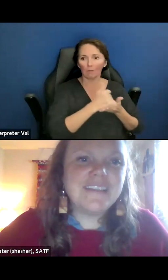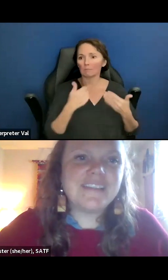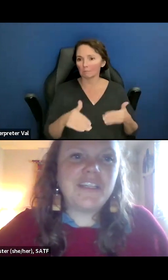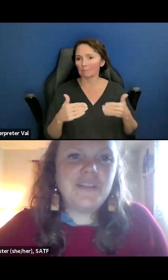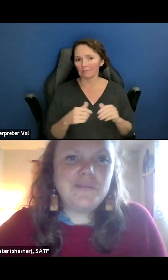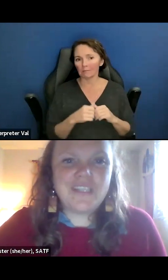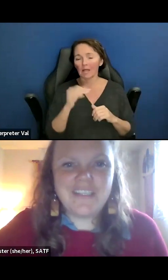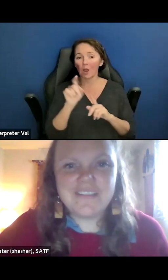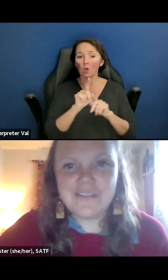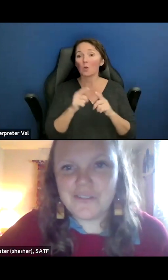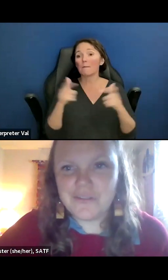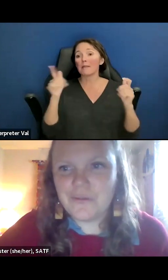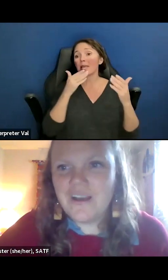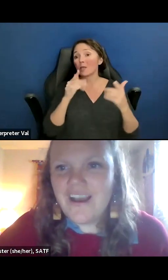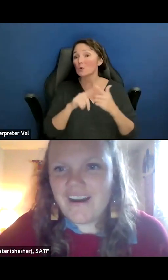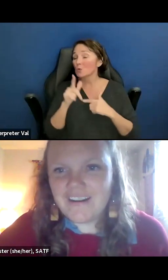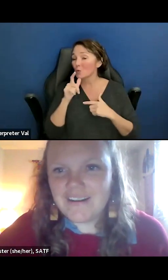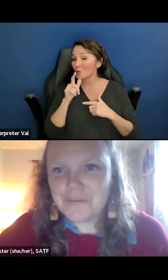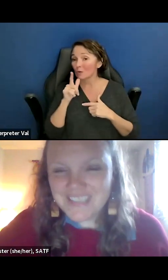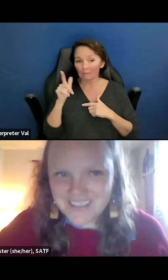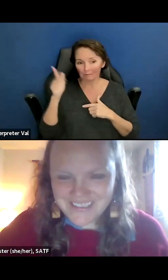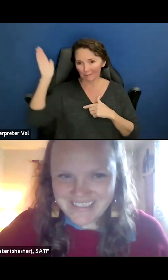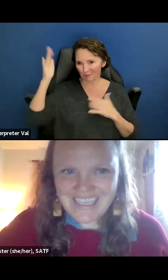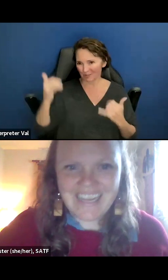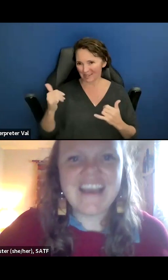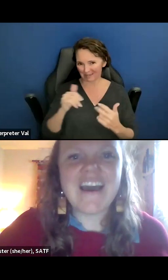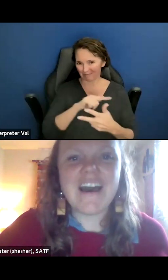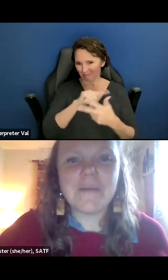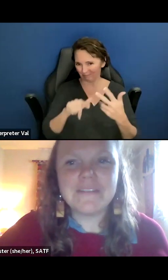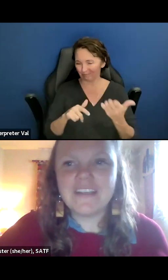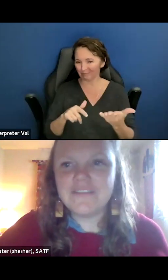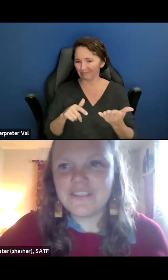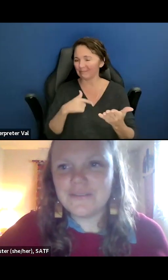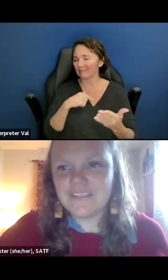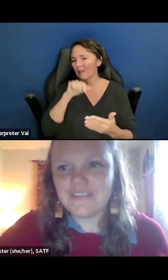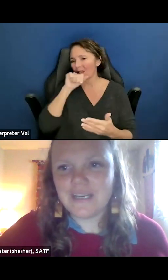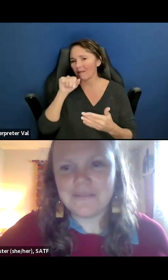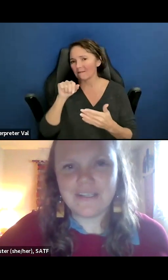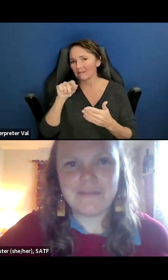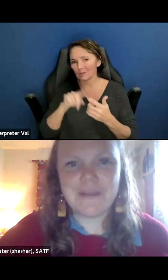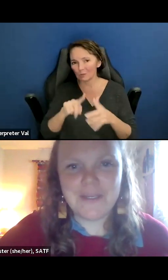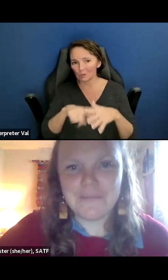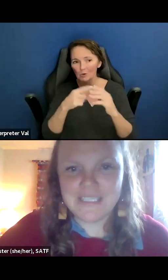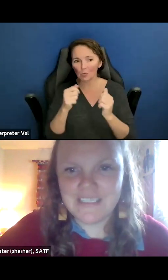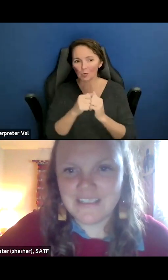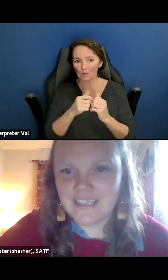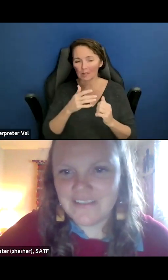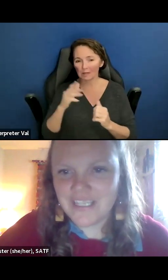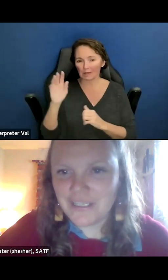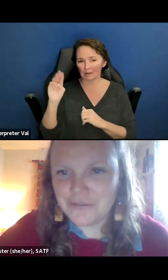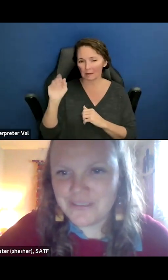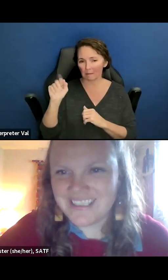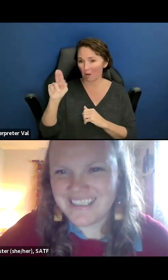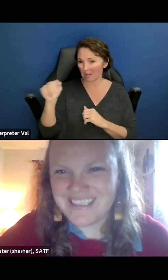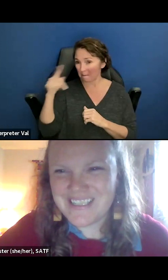well as a huge thanks to our presenters today. I would love to start with maybe Martina. Could I